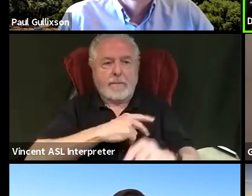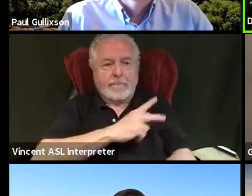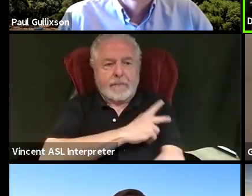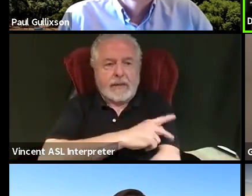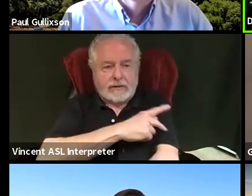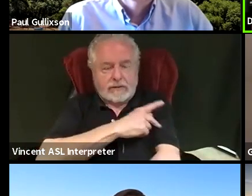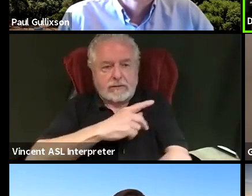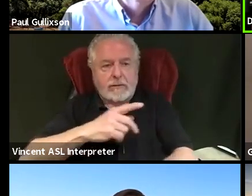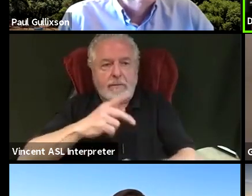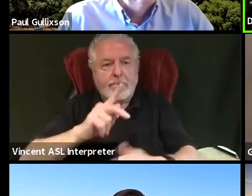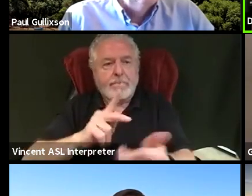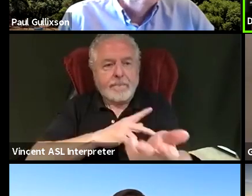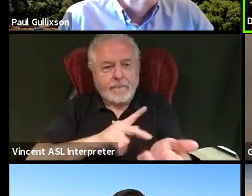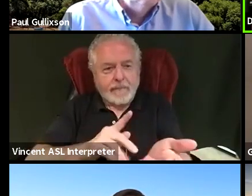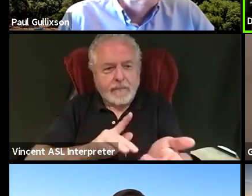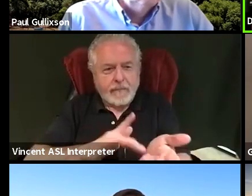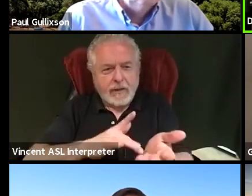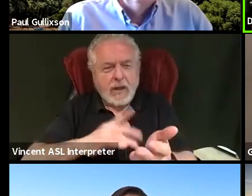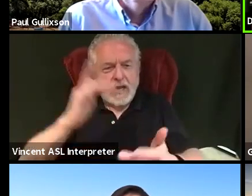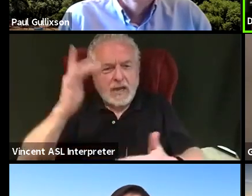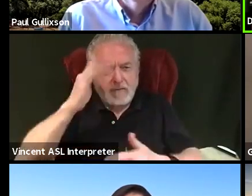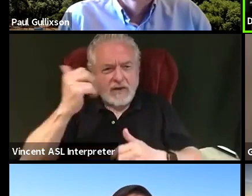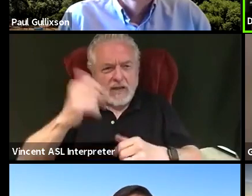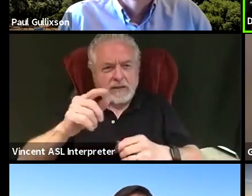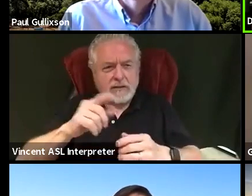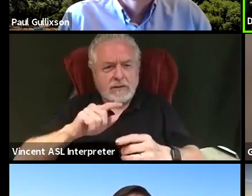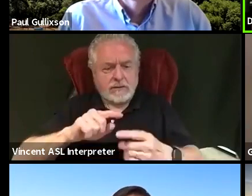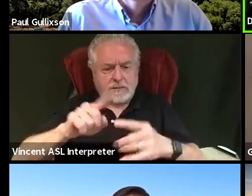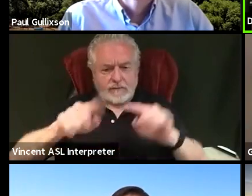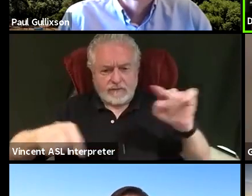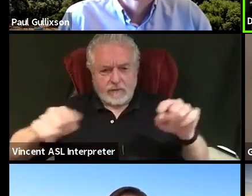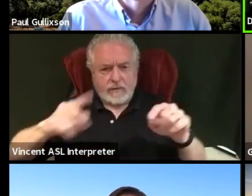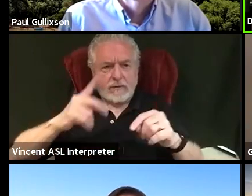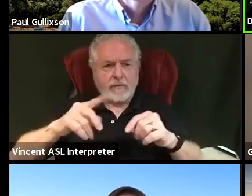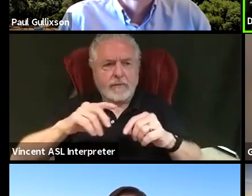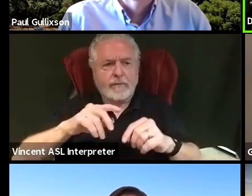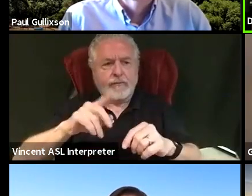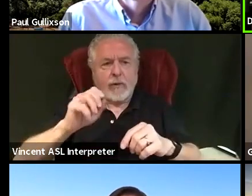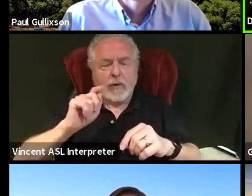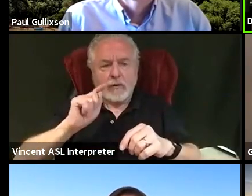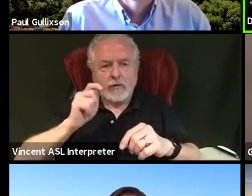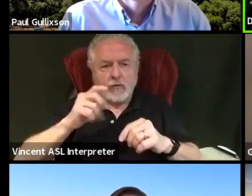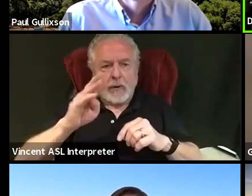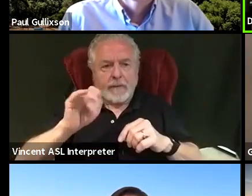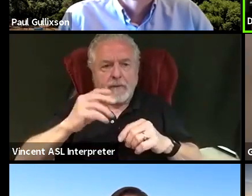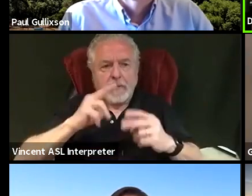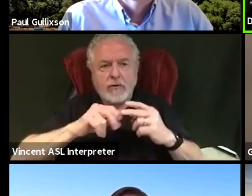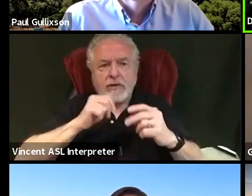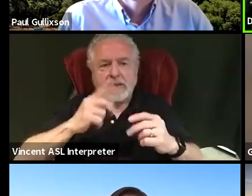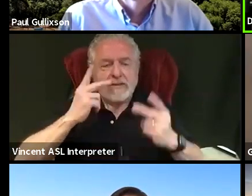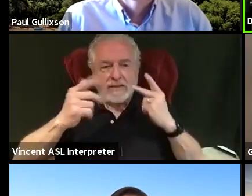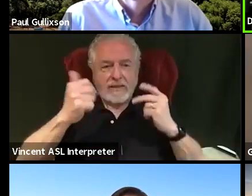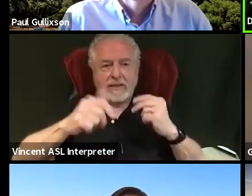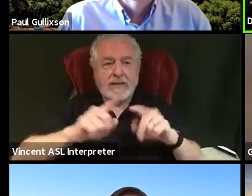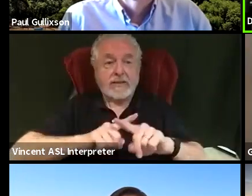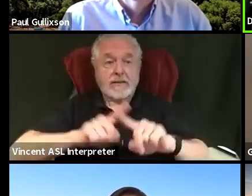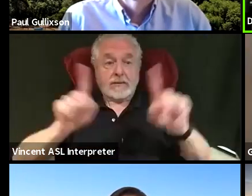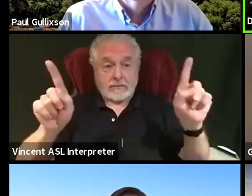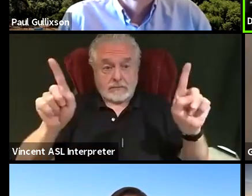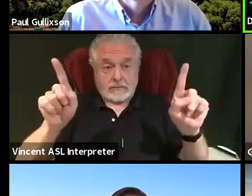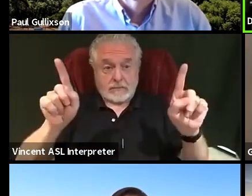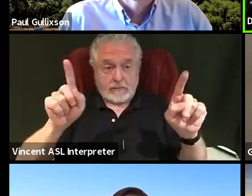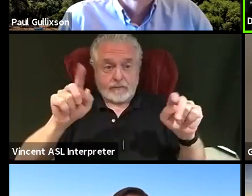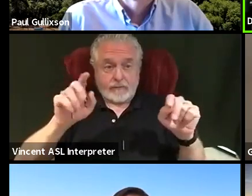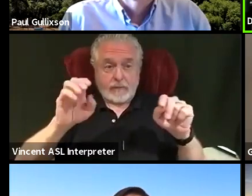patients who have moderate to severe illness for any of the variants. So we're sending swabs over to public health to make sure we're not seeing anything different in